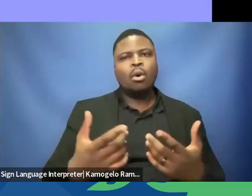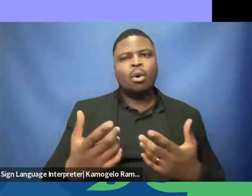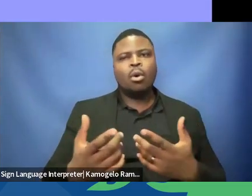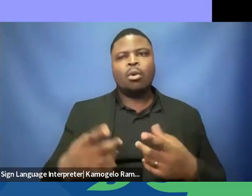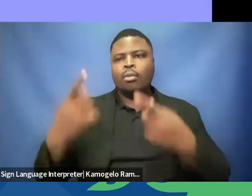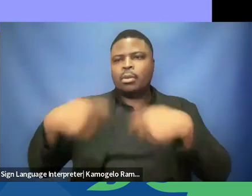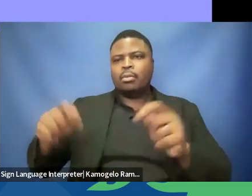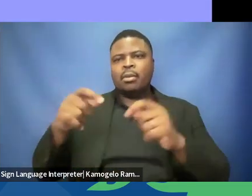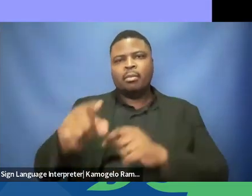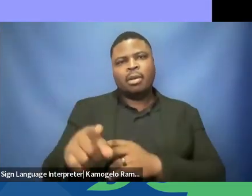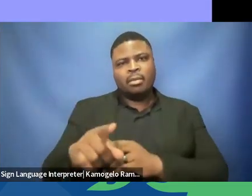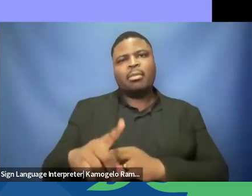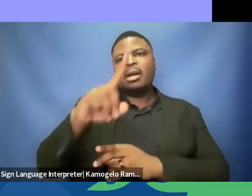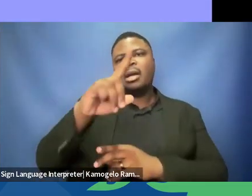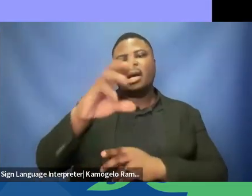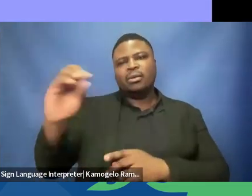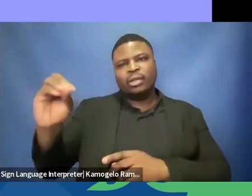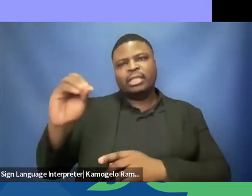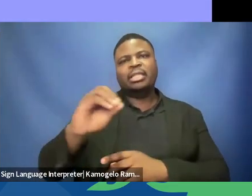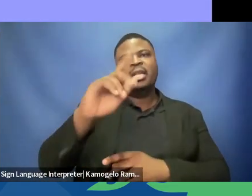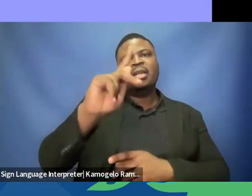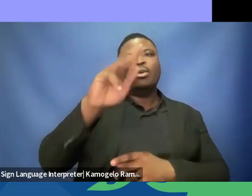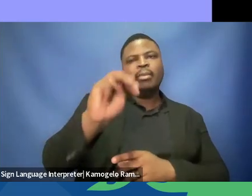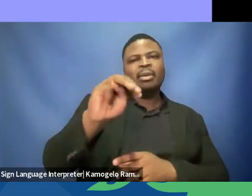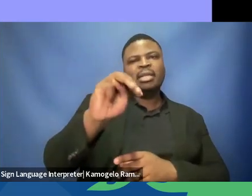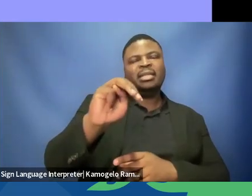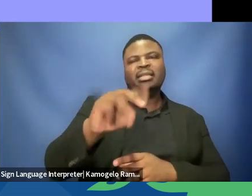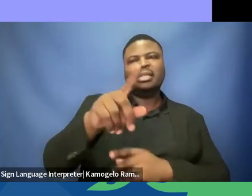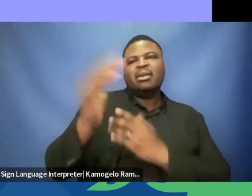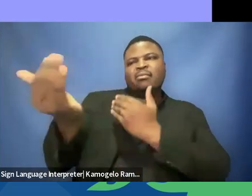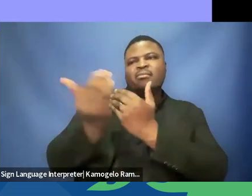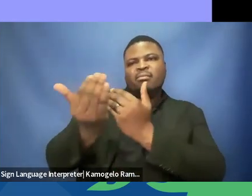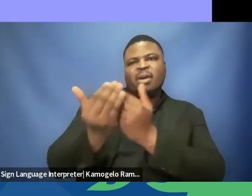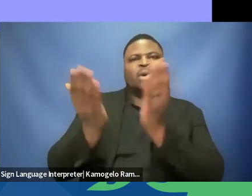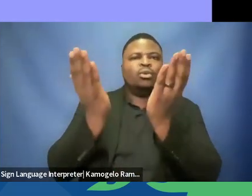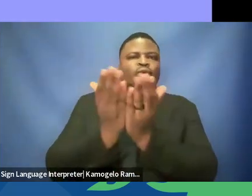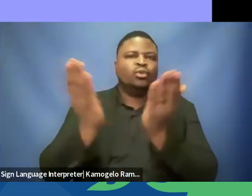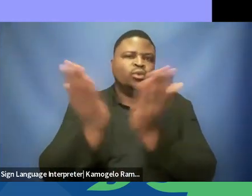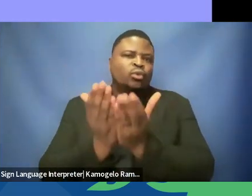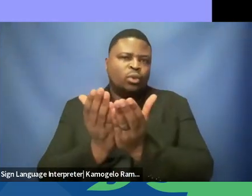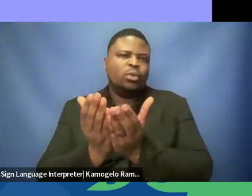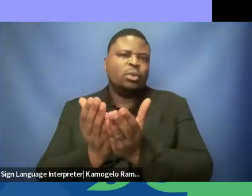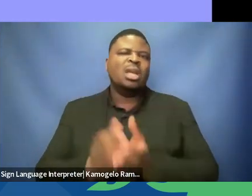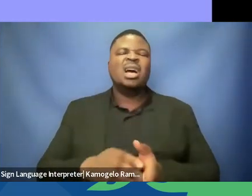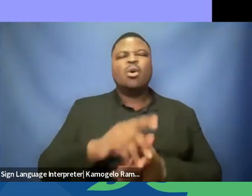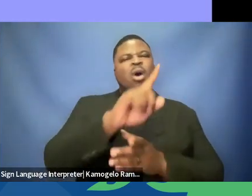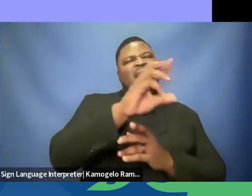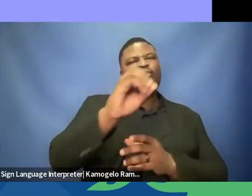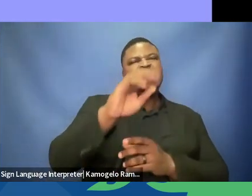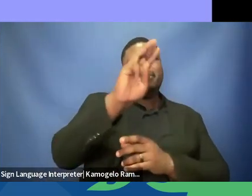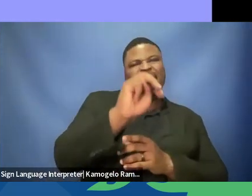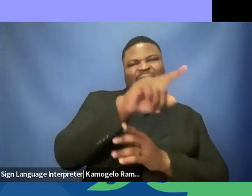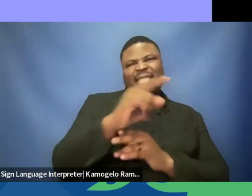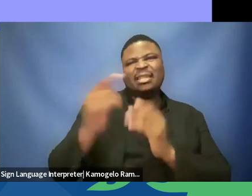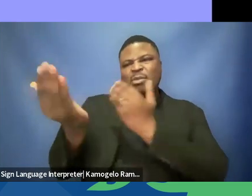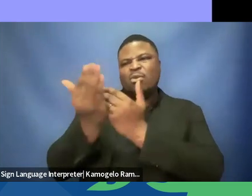100 meters from learning institution or religious institution, hours of selling also, tax,